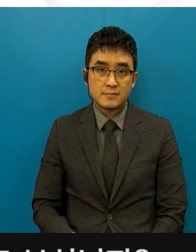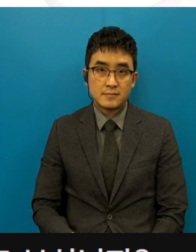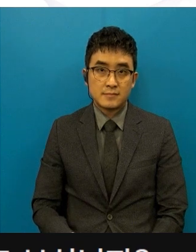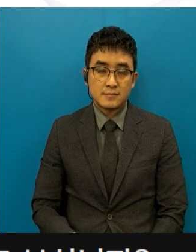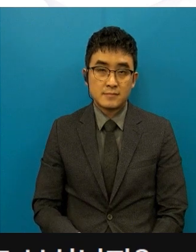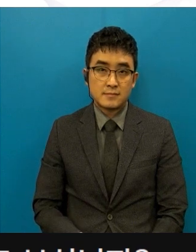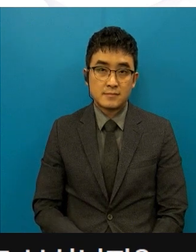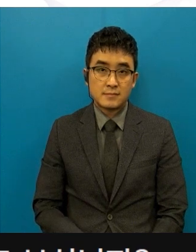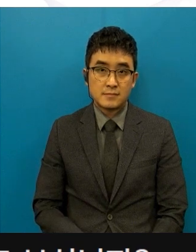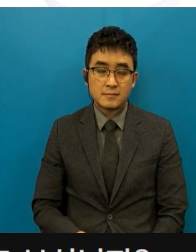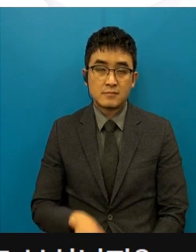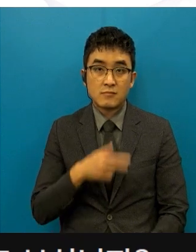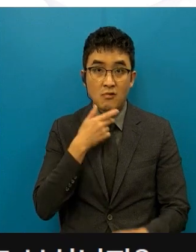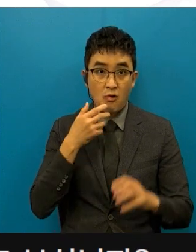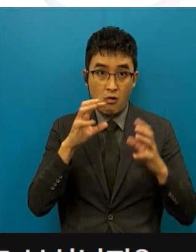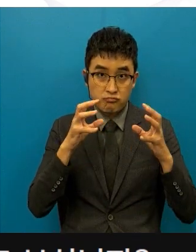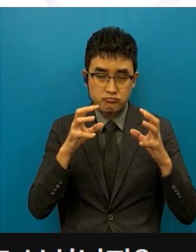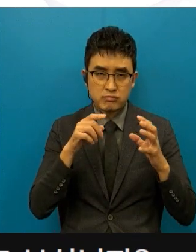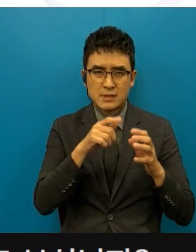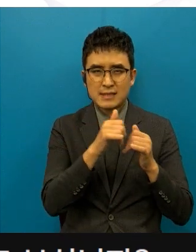I honestly do not know.